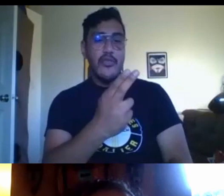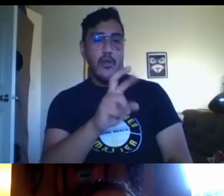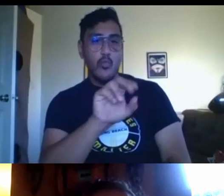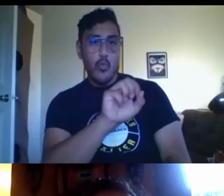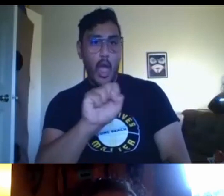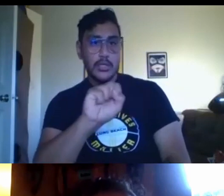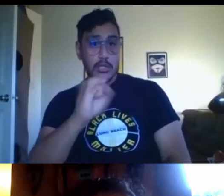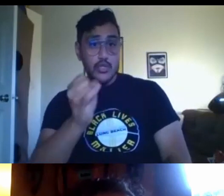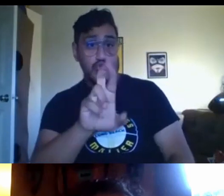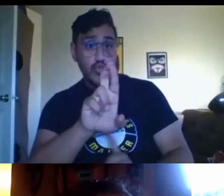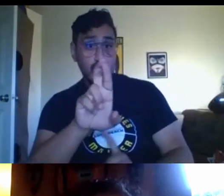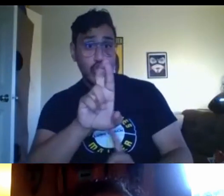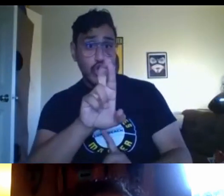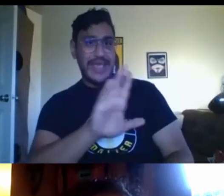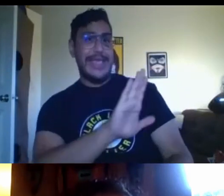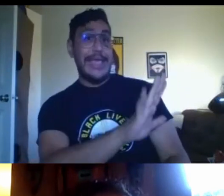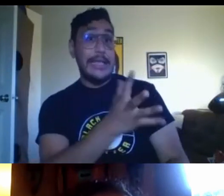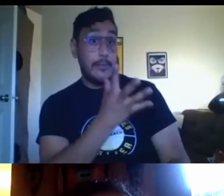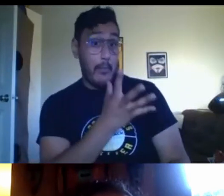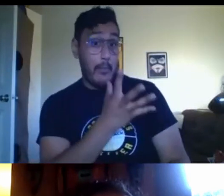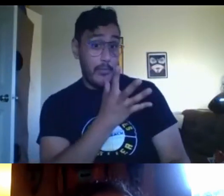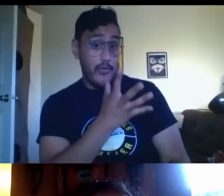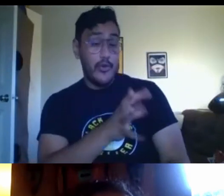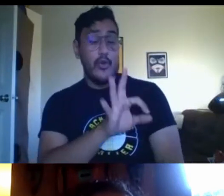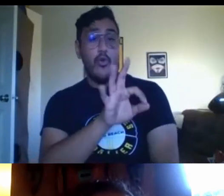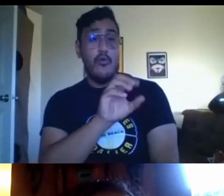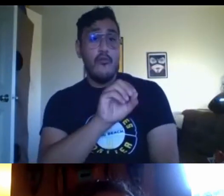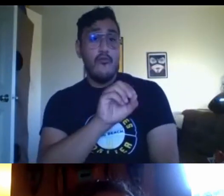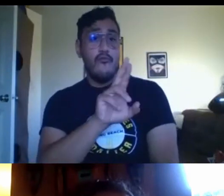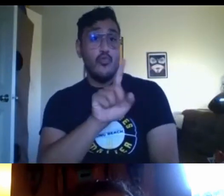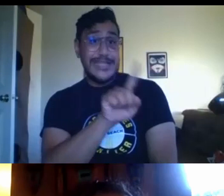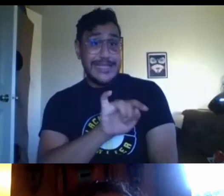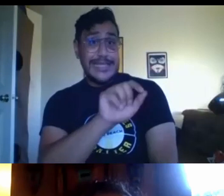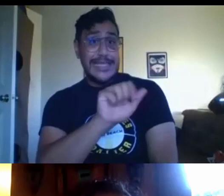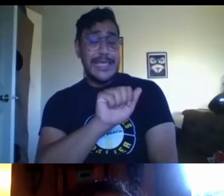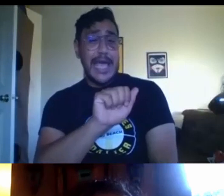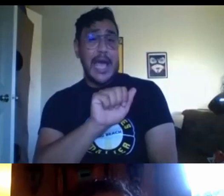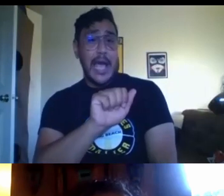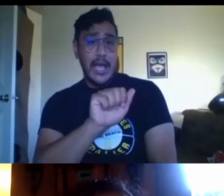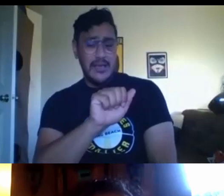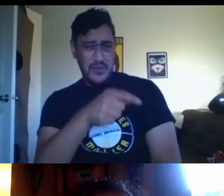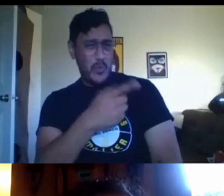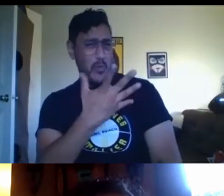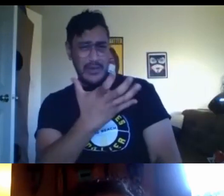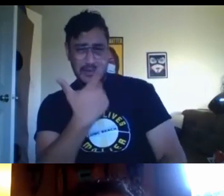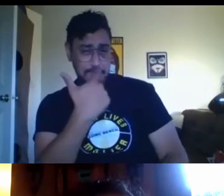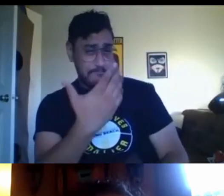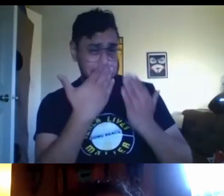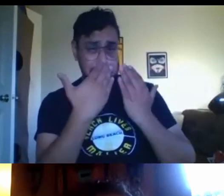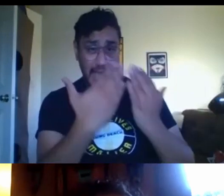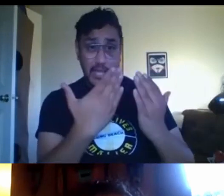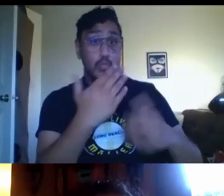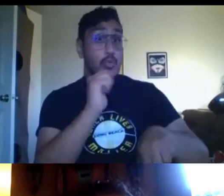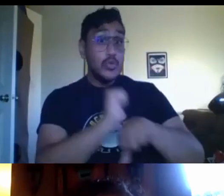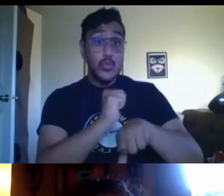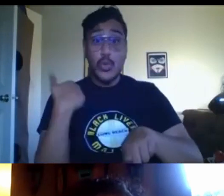a tremendous voice in this movement. And so we want to remember and always uplift that the work that we do is in the name